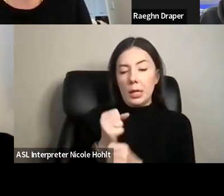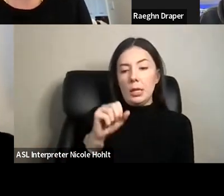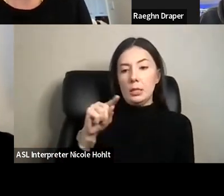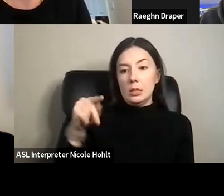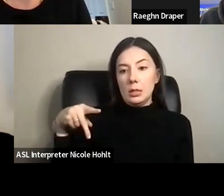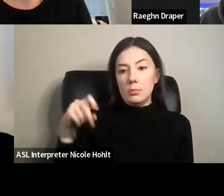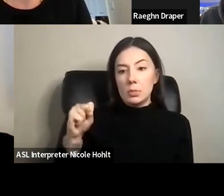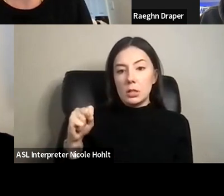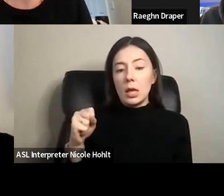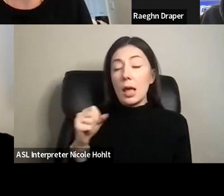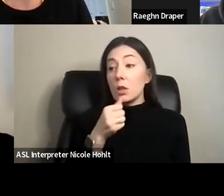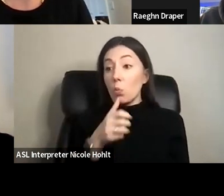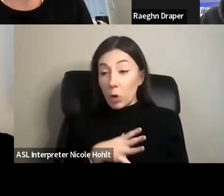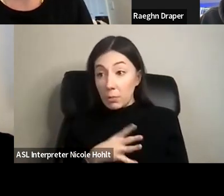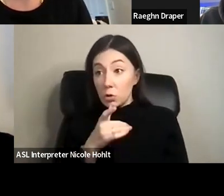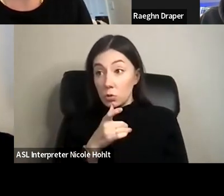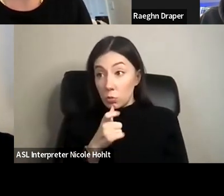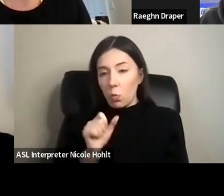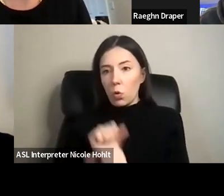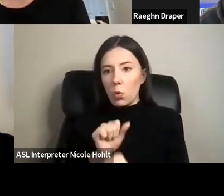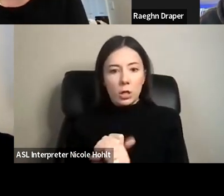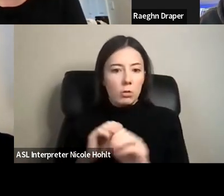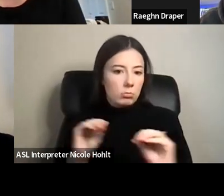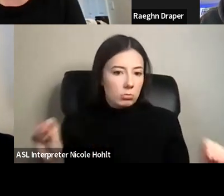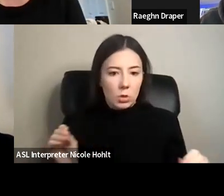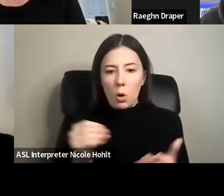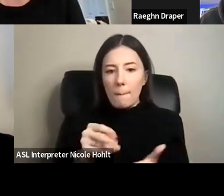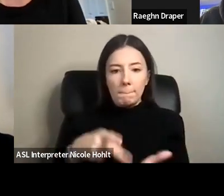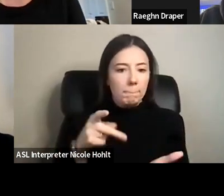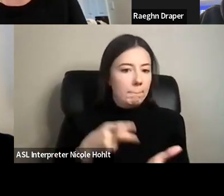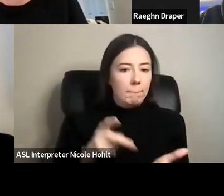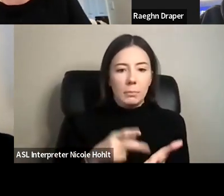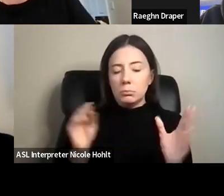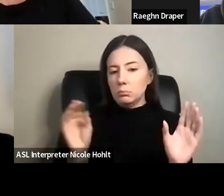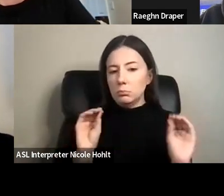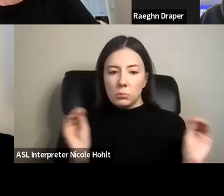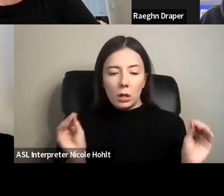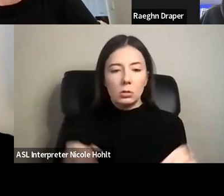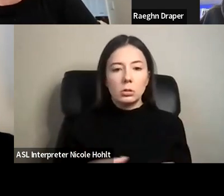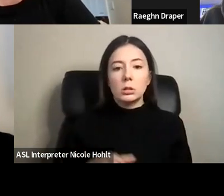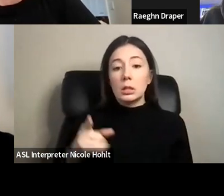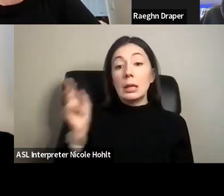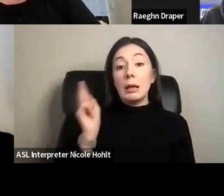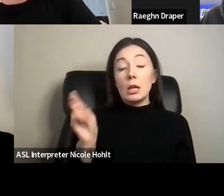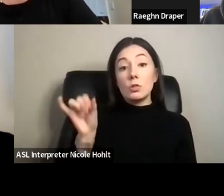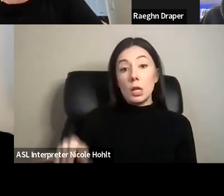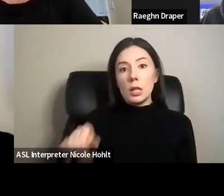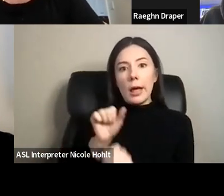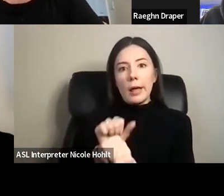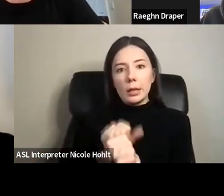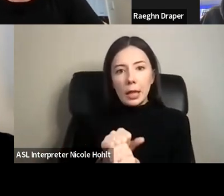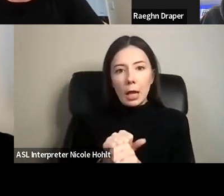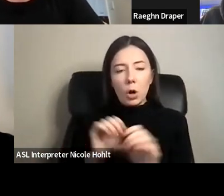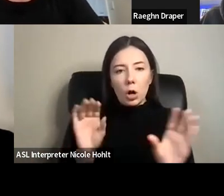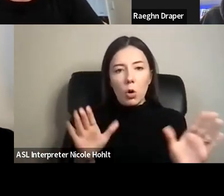that were working were getting no wages. And so the history of that labor